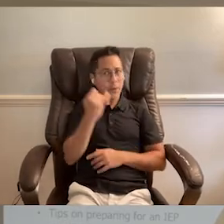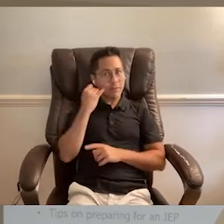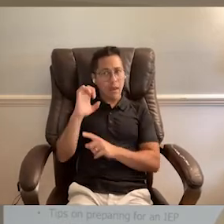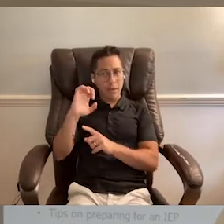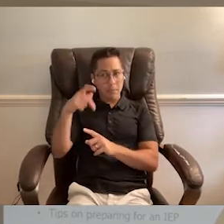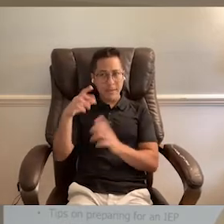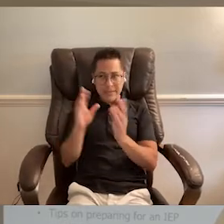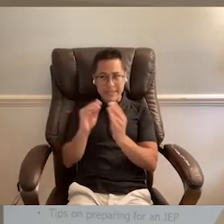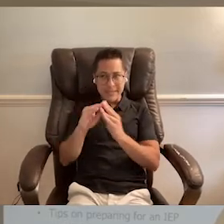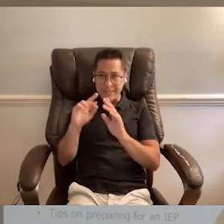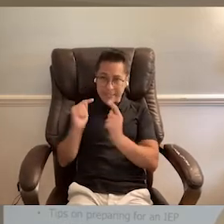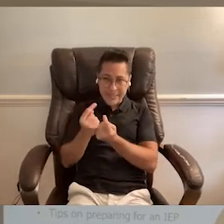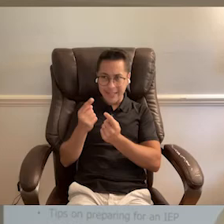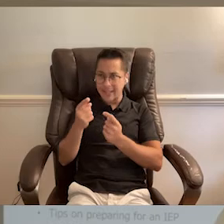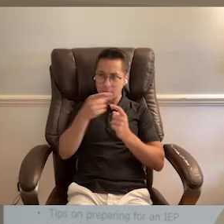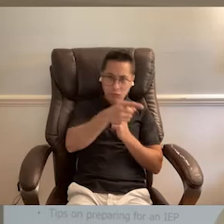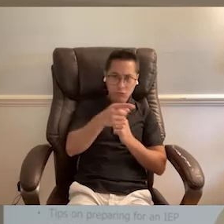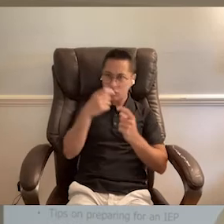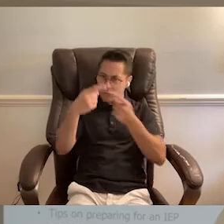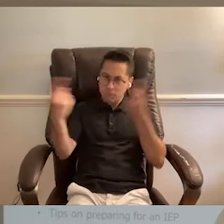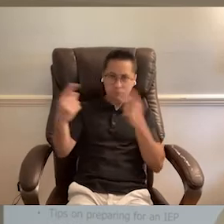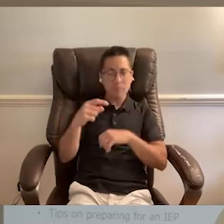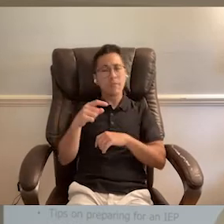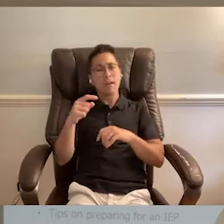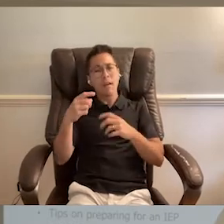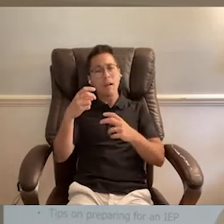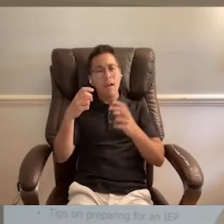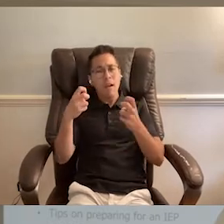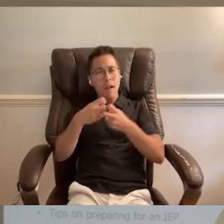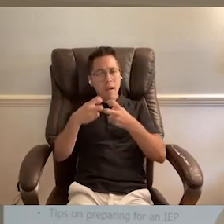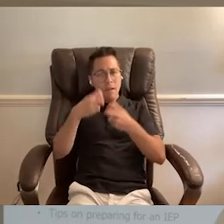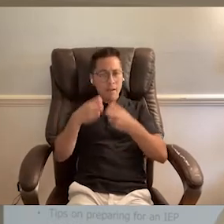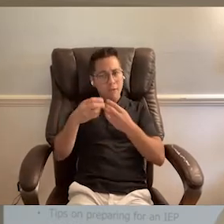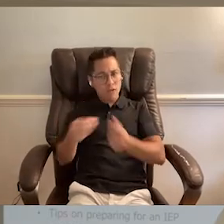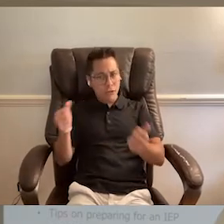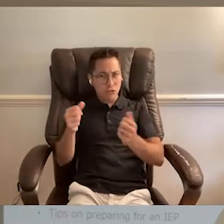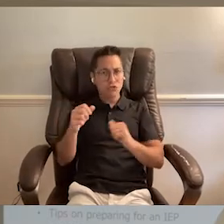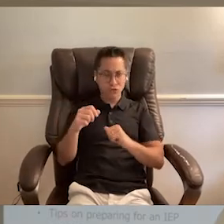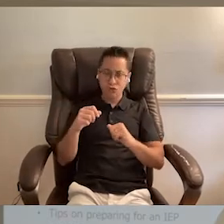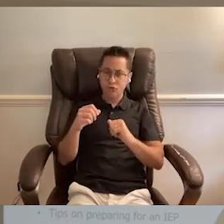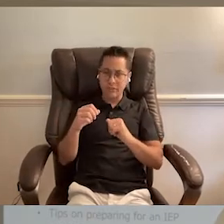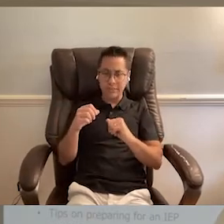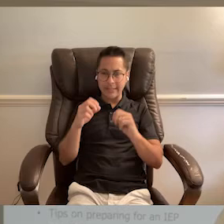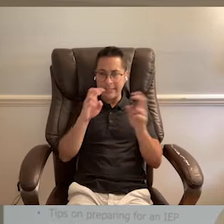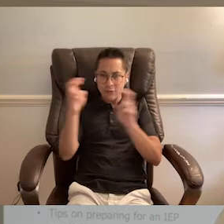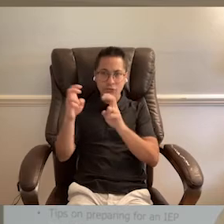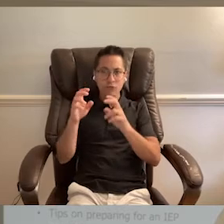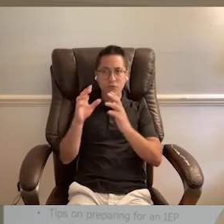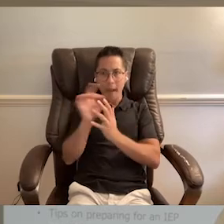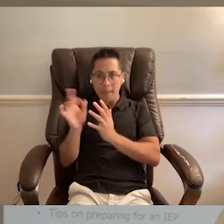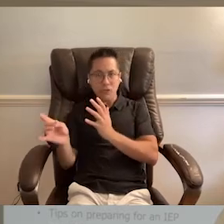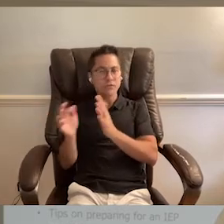to eye, and some conflict resolution sessions, issues, options. So I'm going to